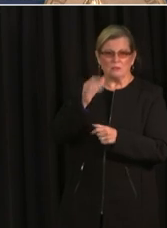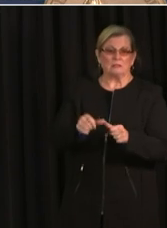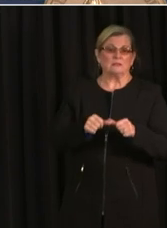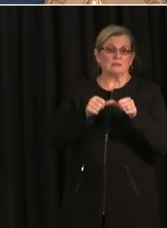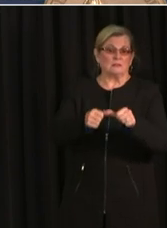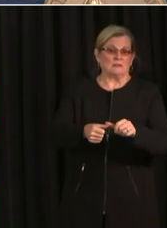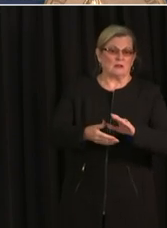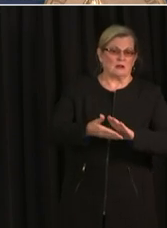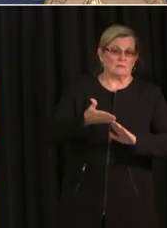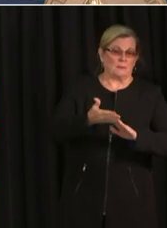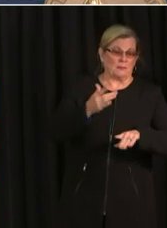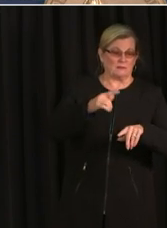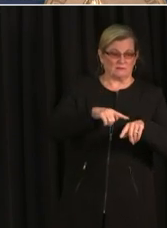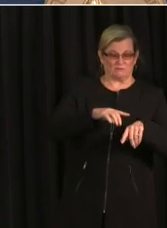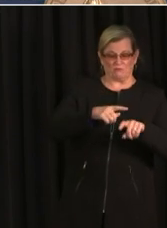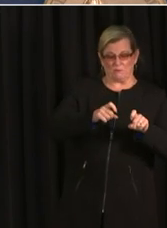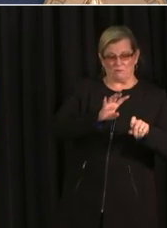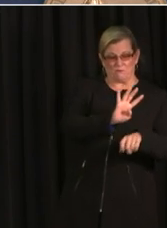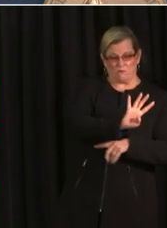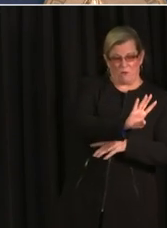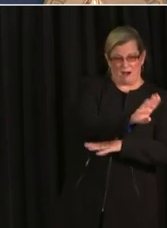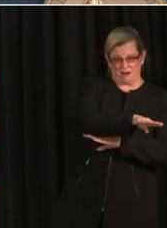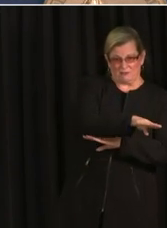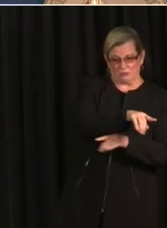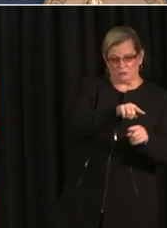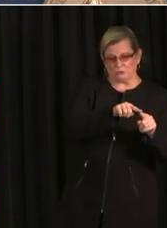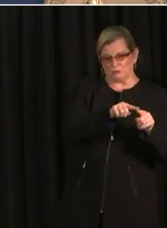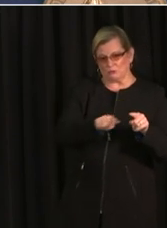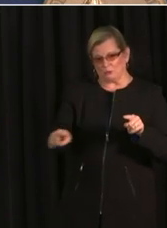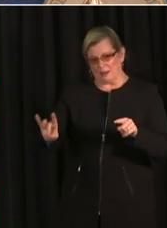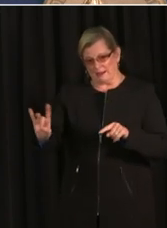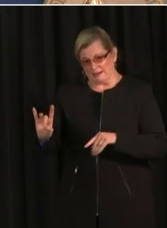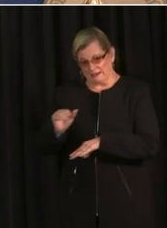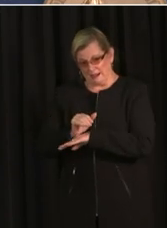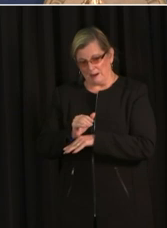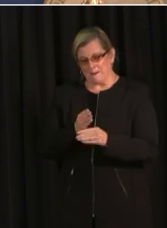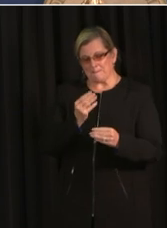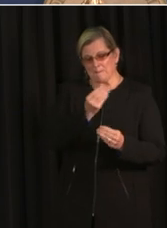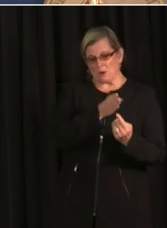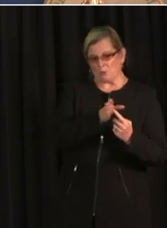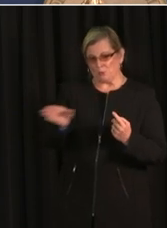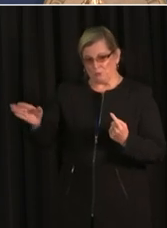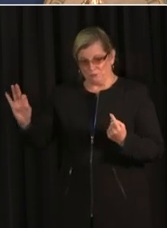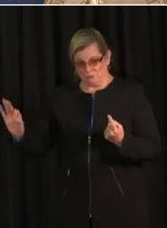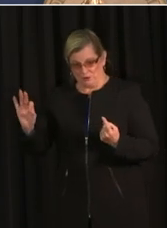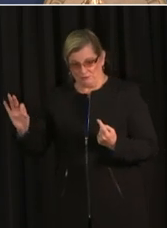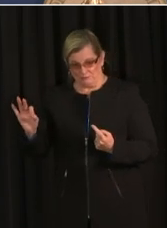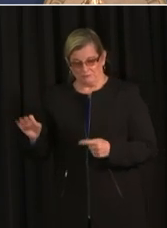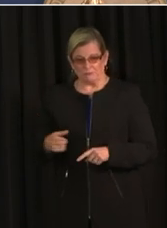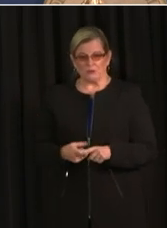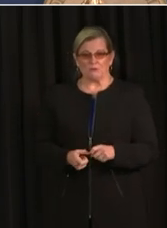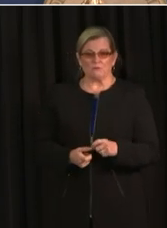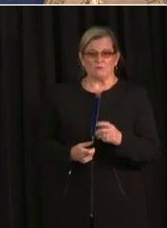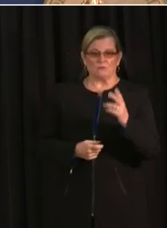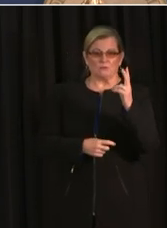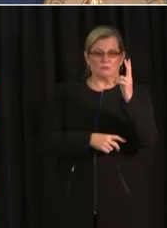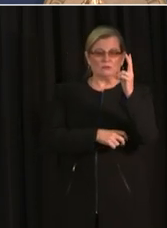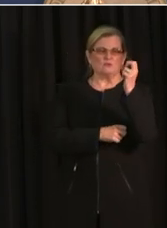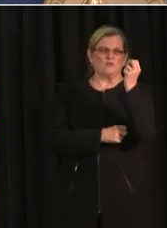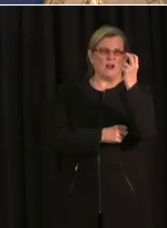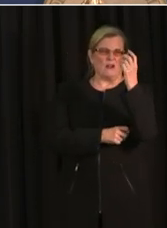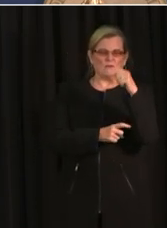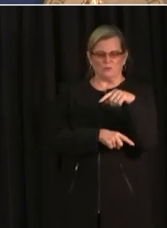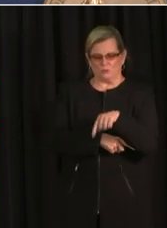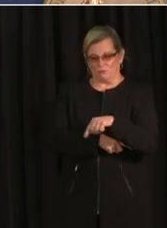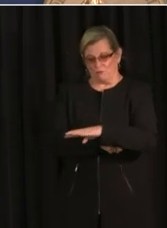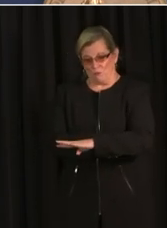p.m. To 8 p.m. on Monday through Friday and 12 noon to 4 p.m.